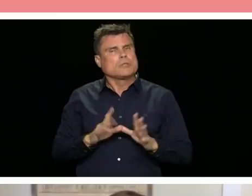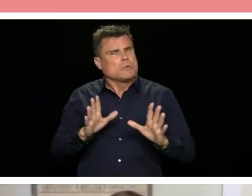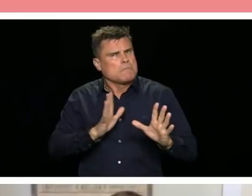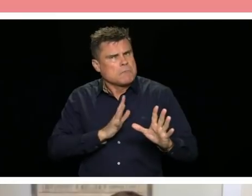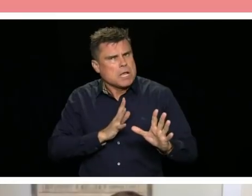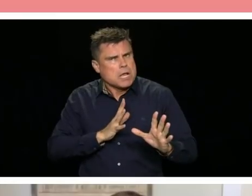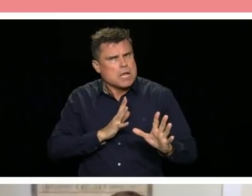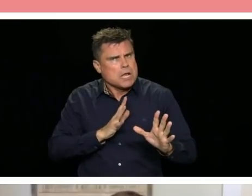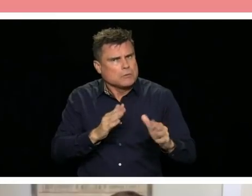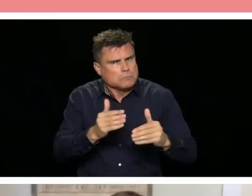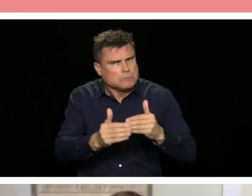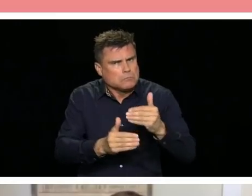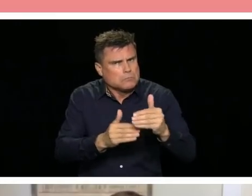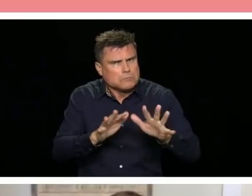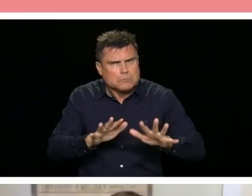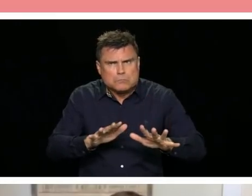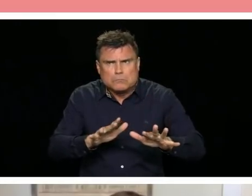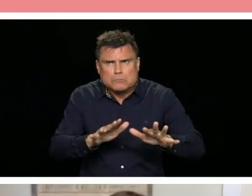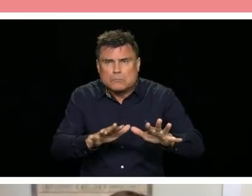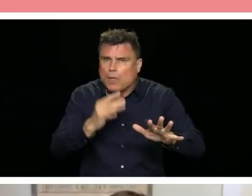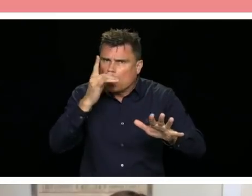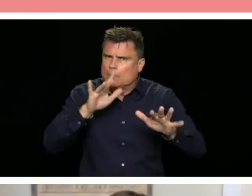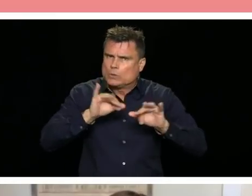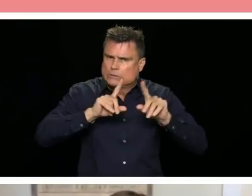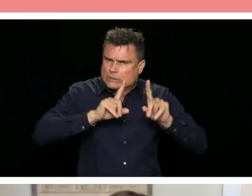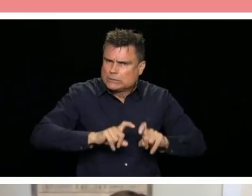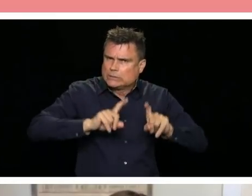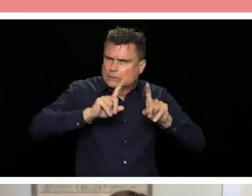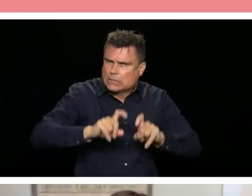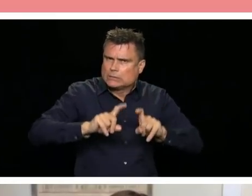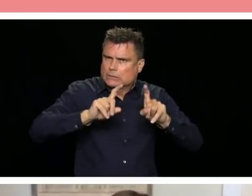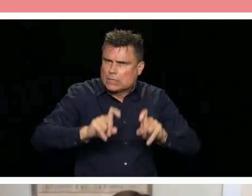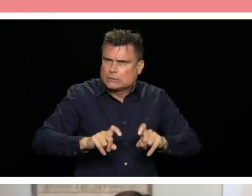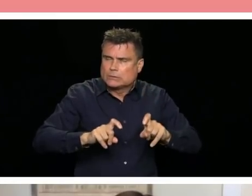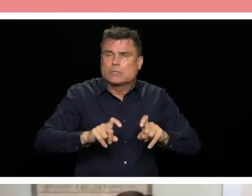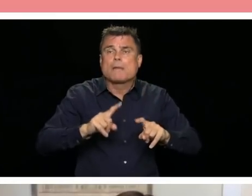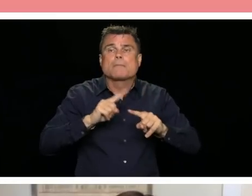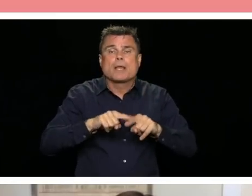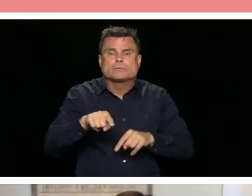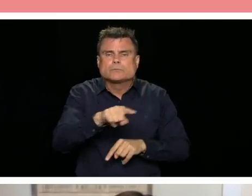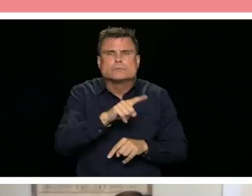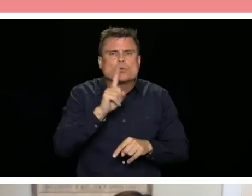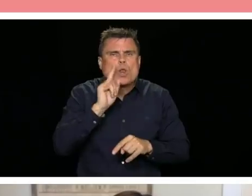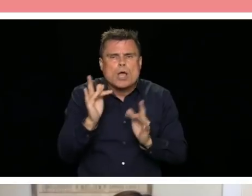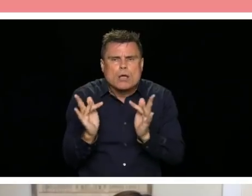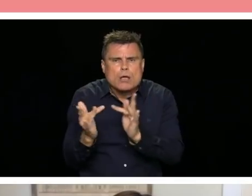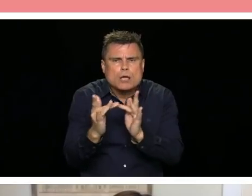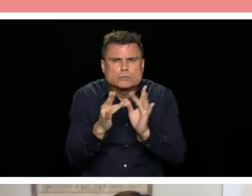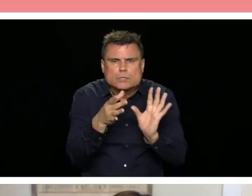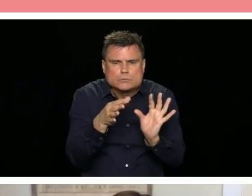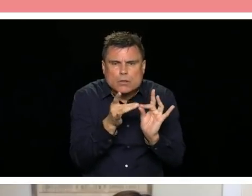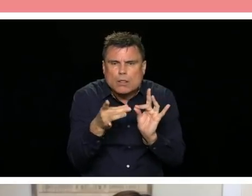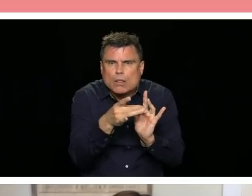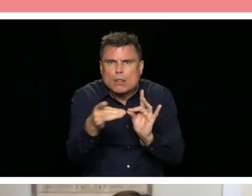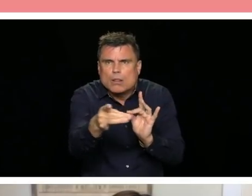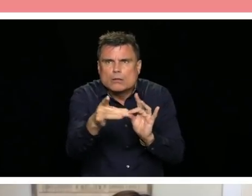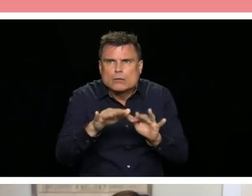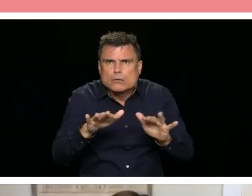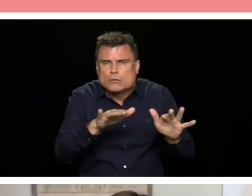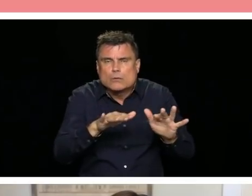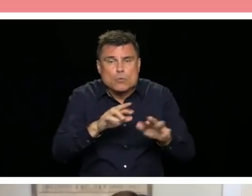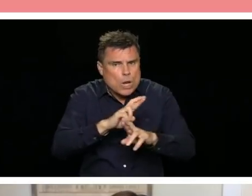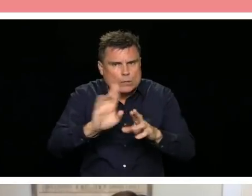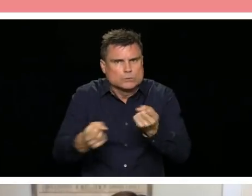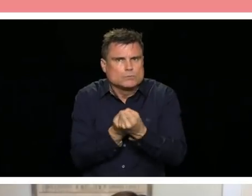supports around those people who we learn are positive, that we're able to remove a significant amount of risk from that setting.